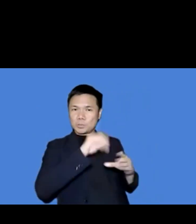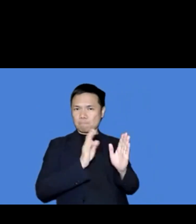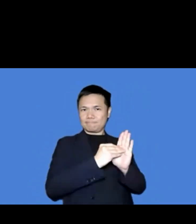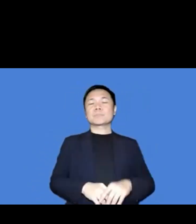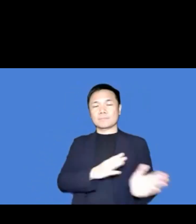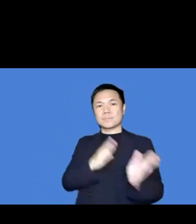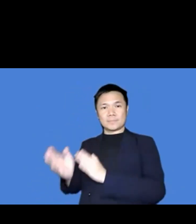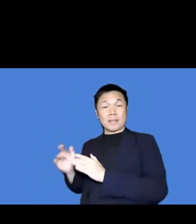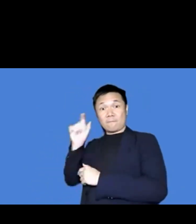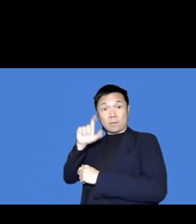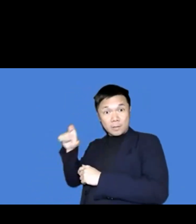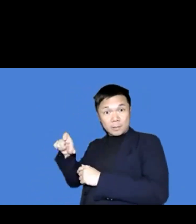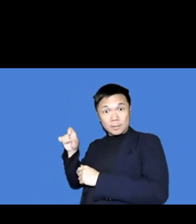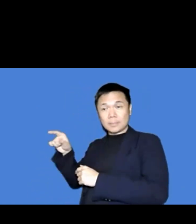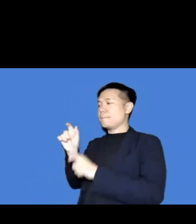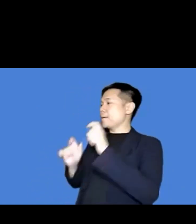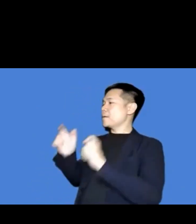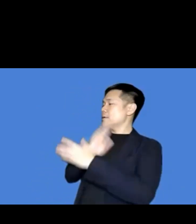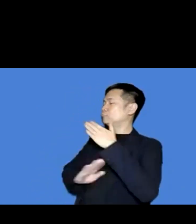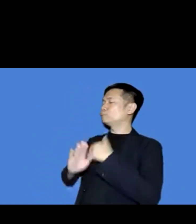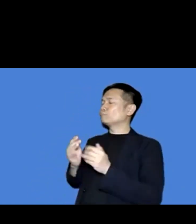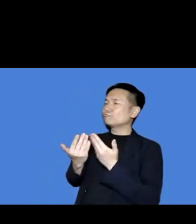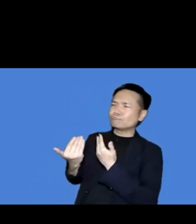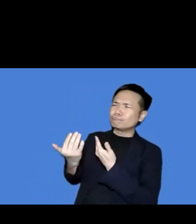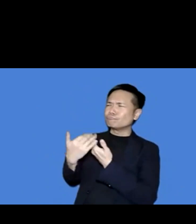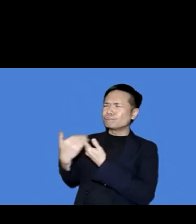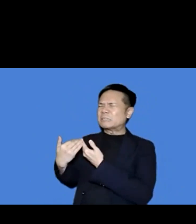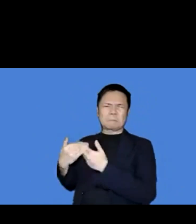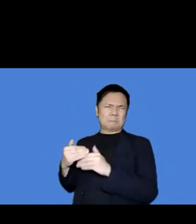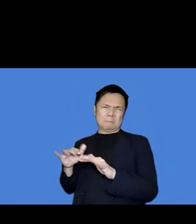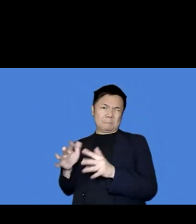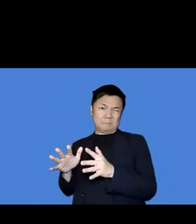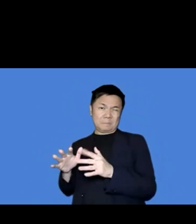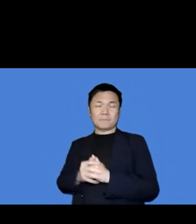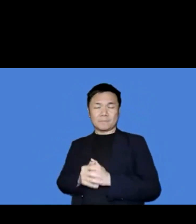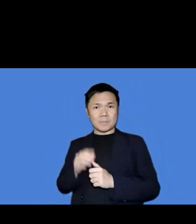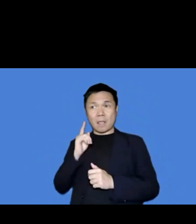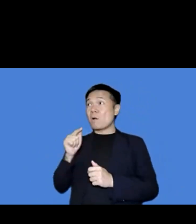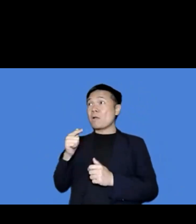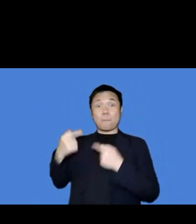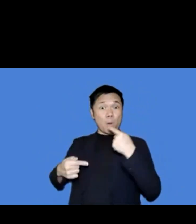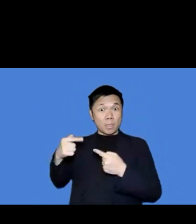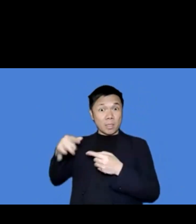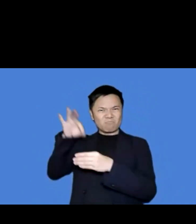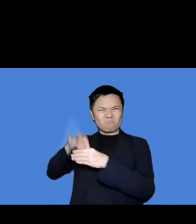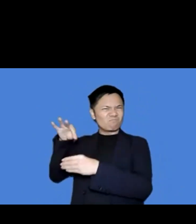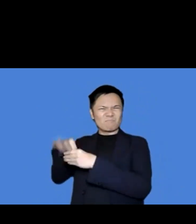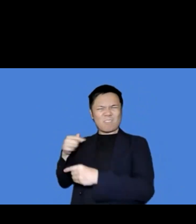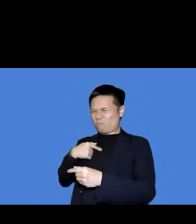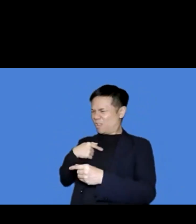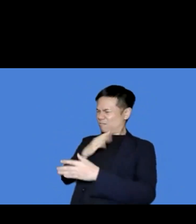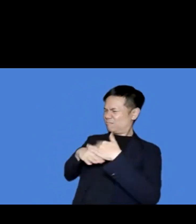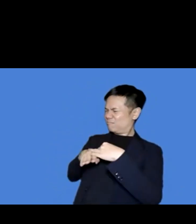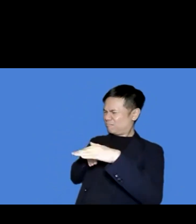in Nepal, the political participation of person with disabilities is very minimal, as well as the electoral system is